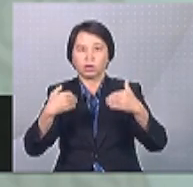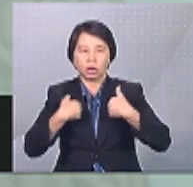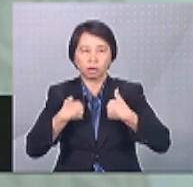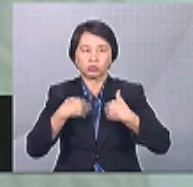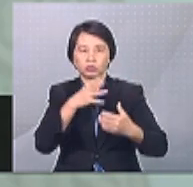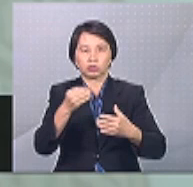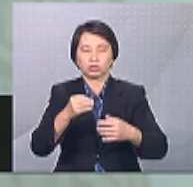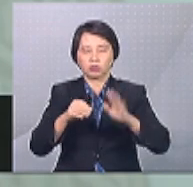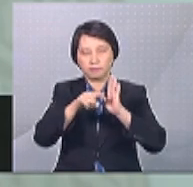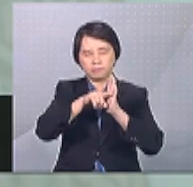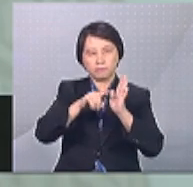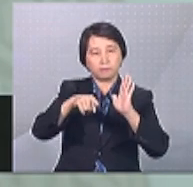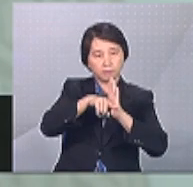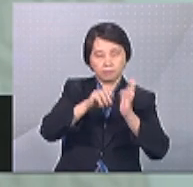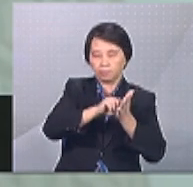then you minus